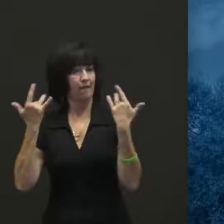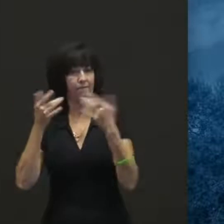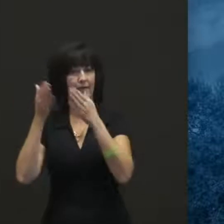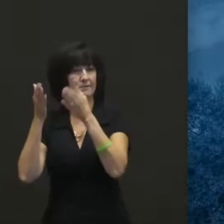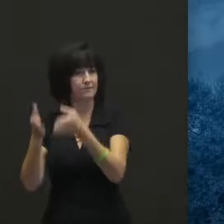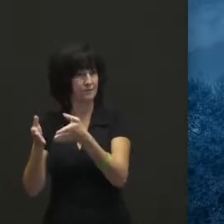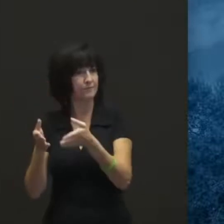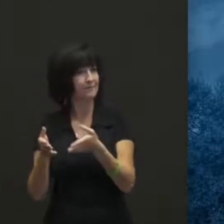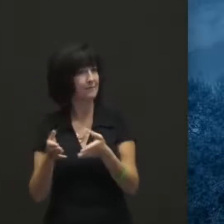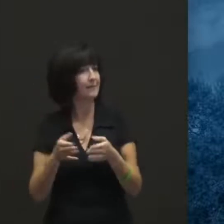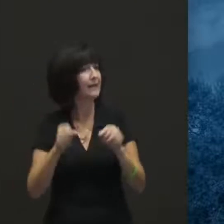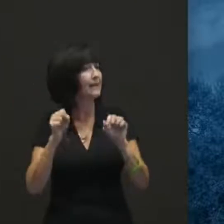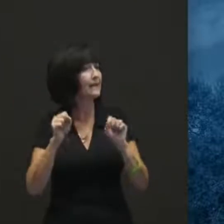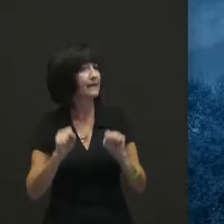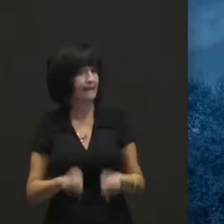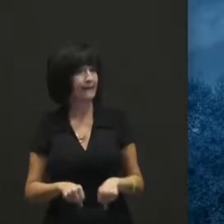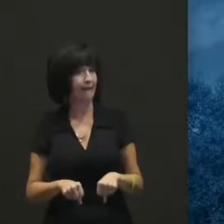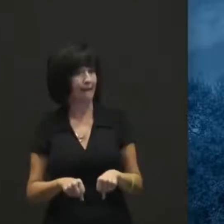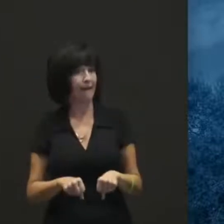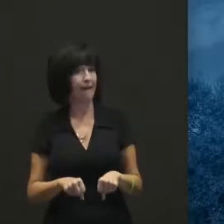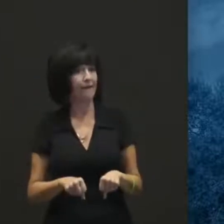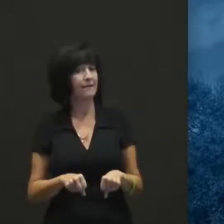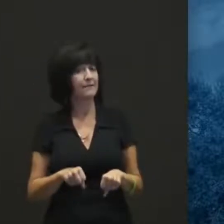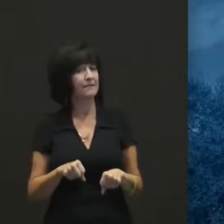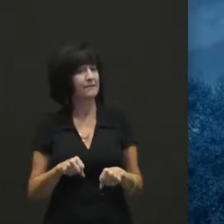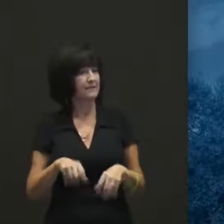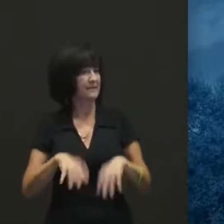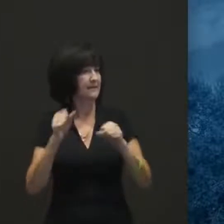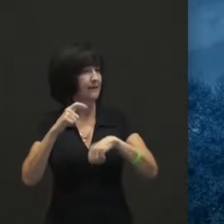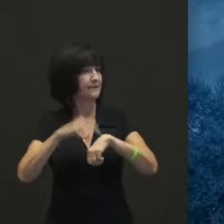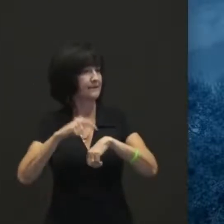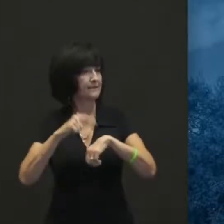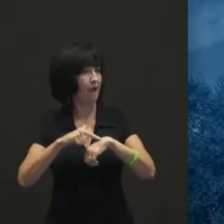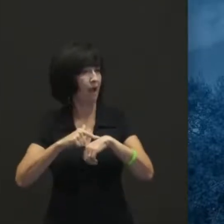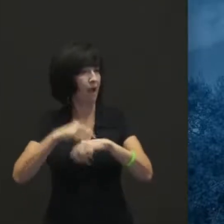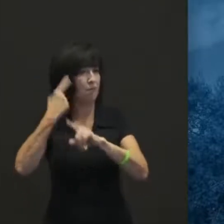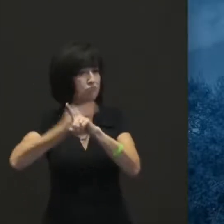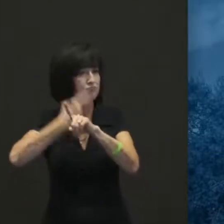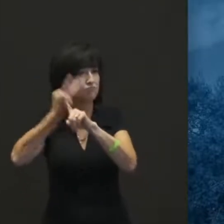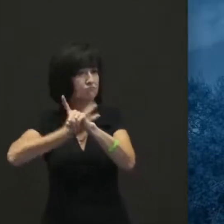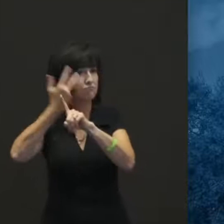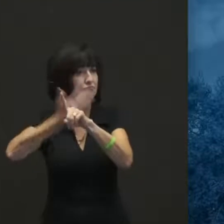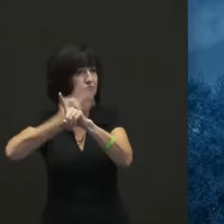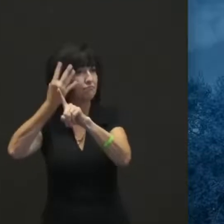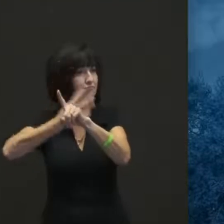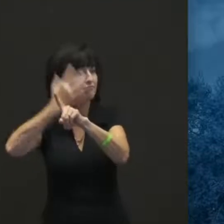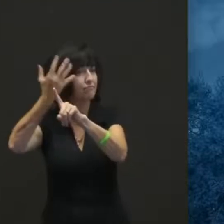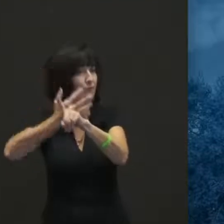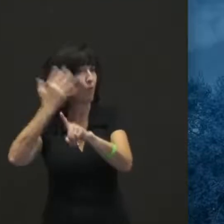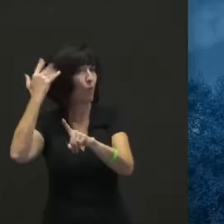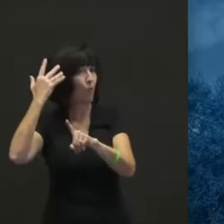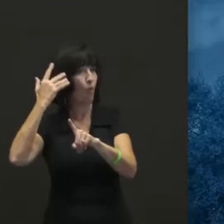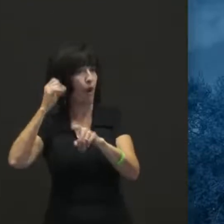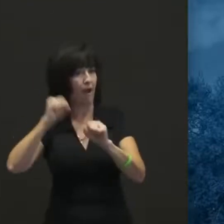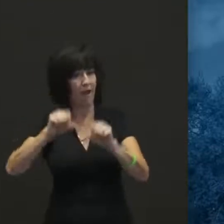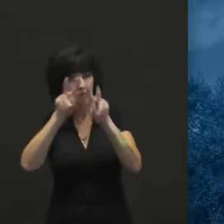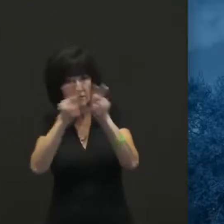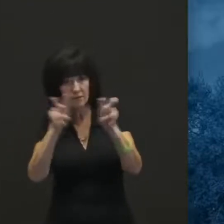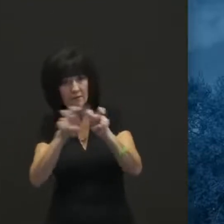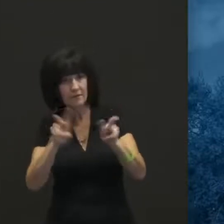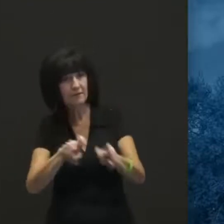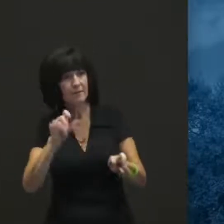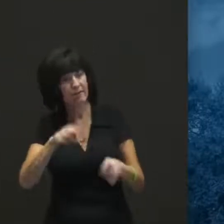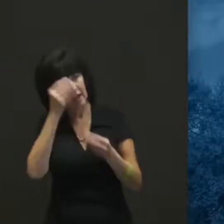months before we have accurate information. We do a survey every year,